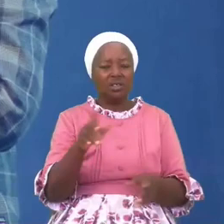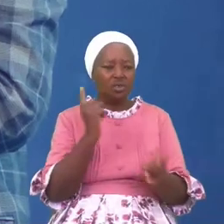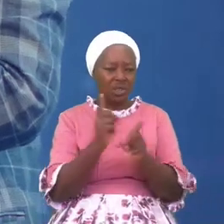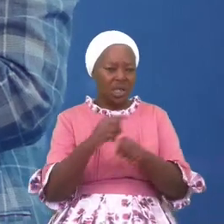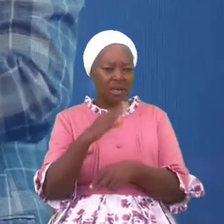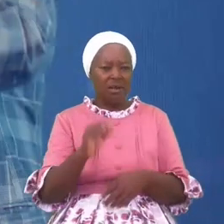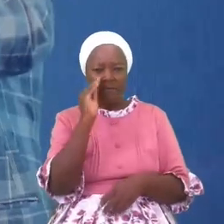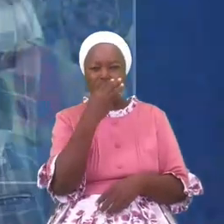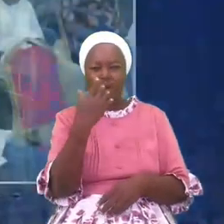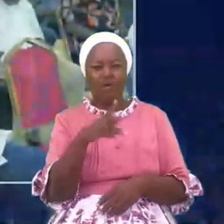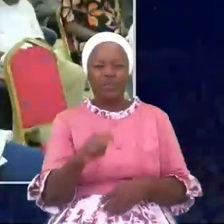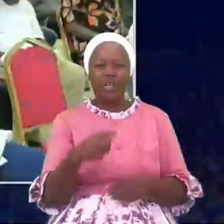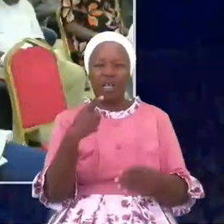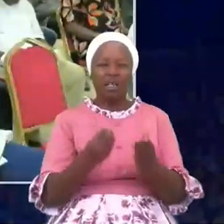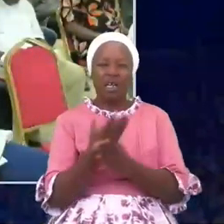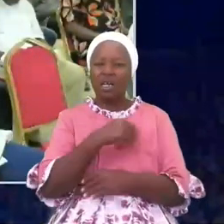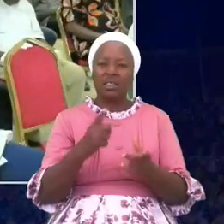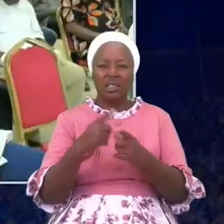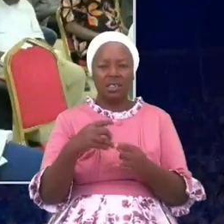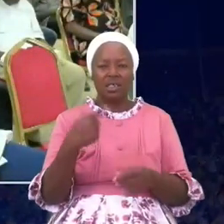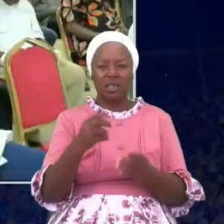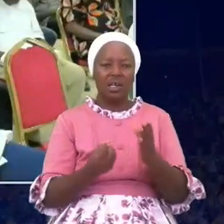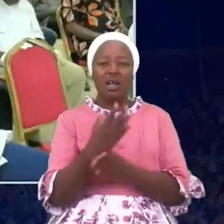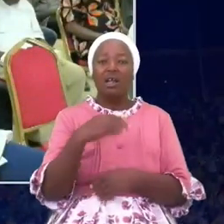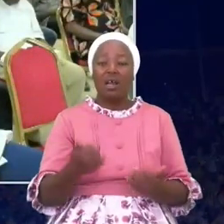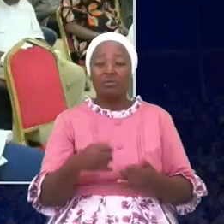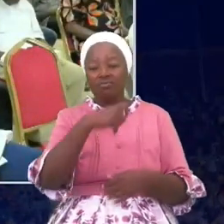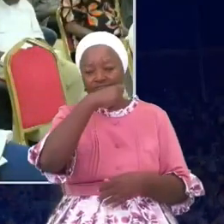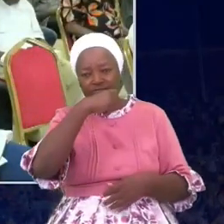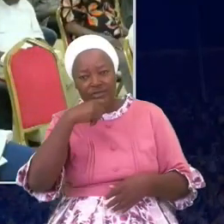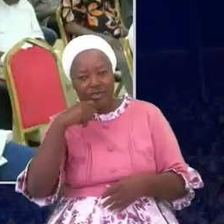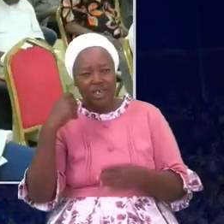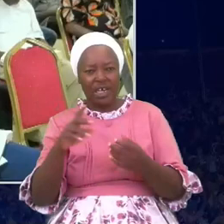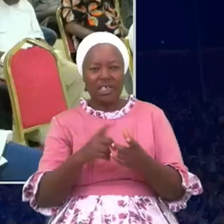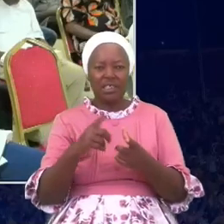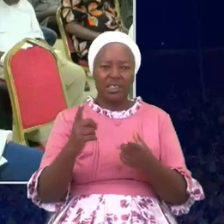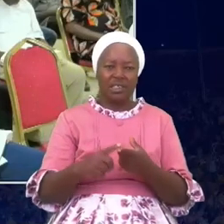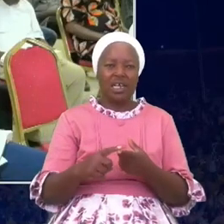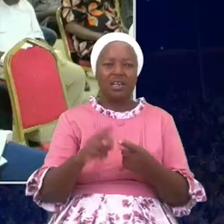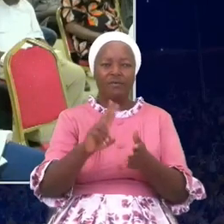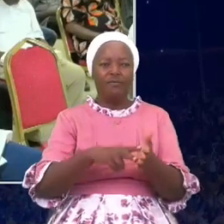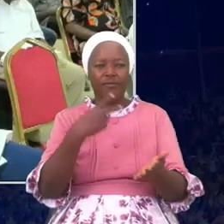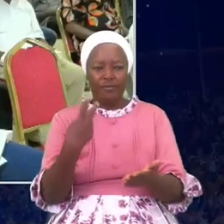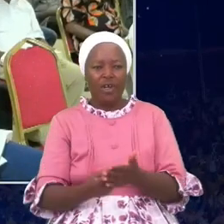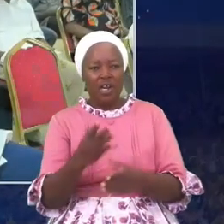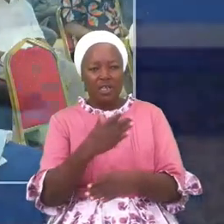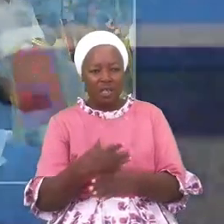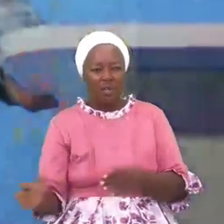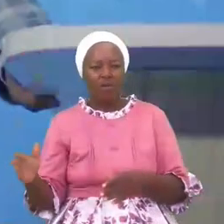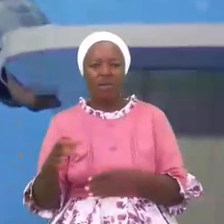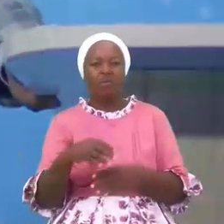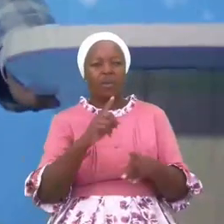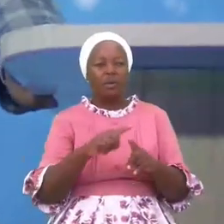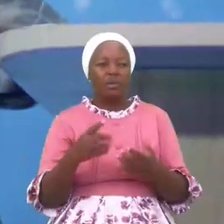thereof filleth or falleth away. And then in verse 25, it says, but the